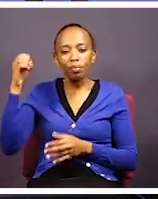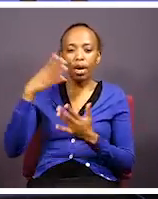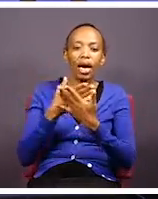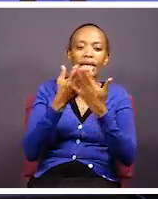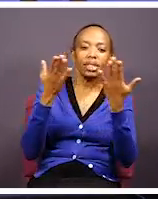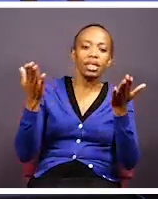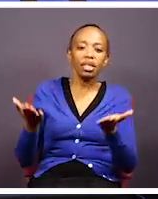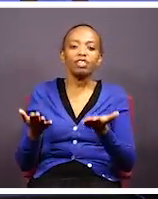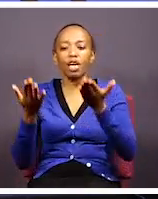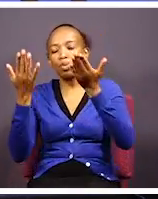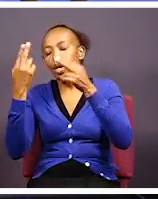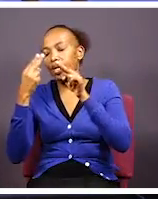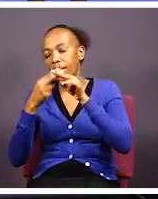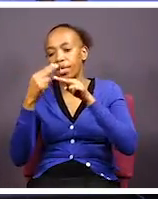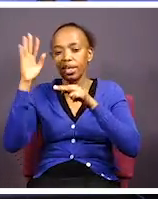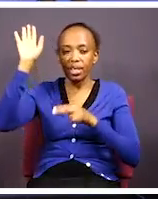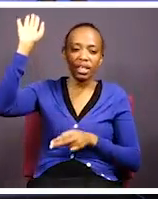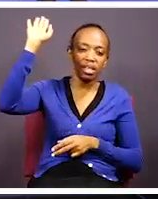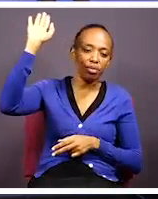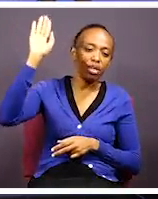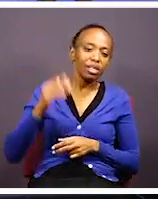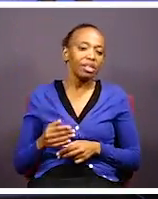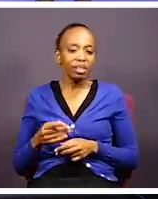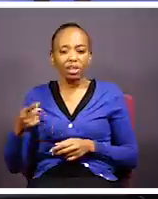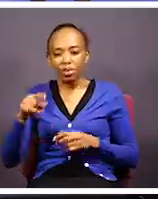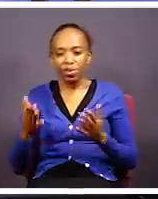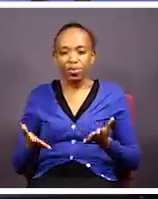shine bright and lift up your knees